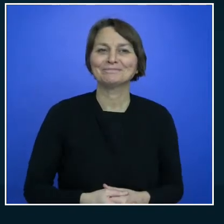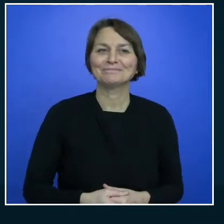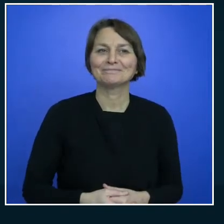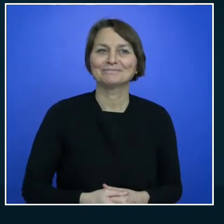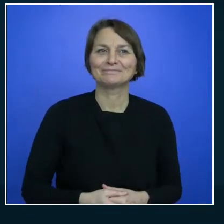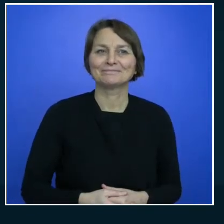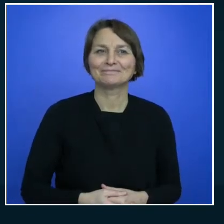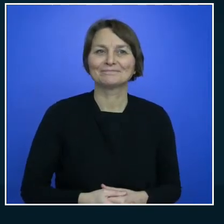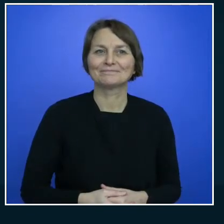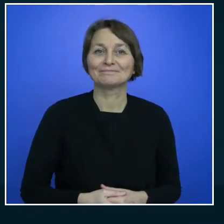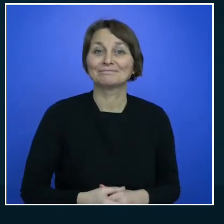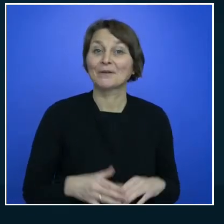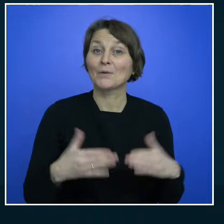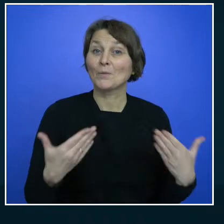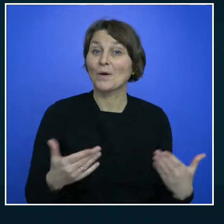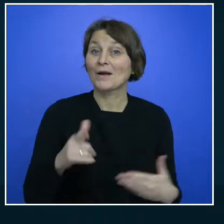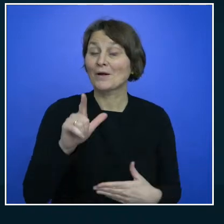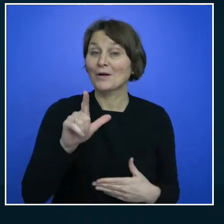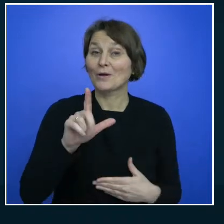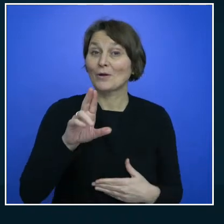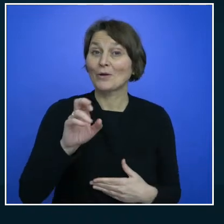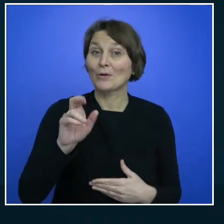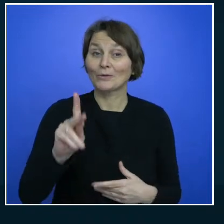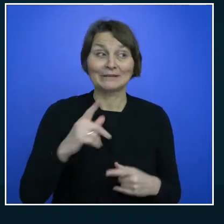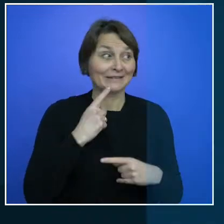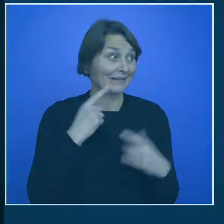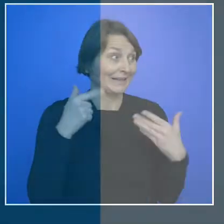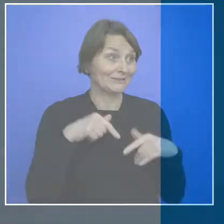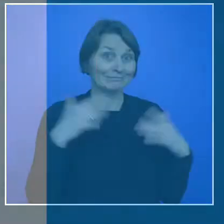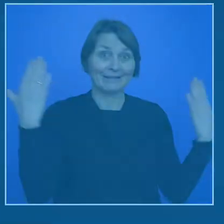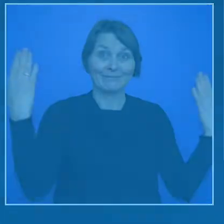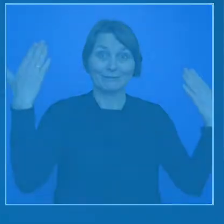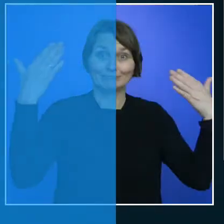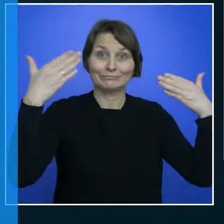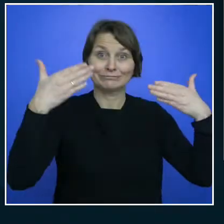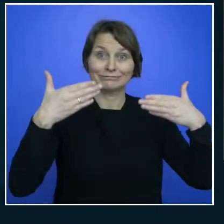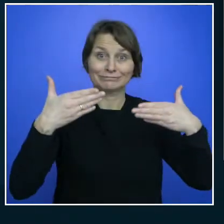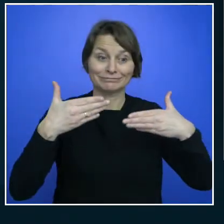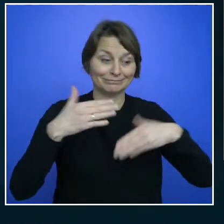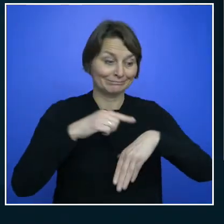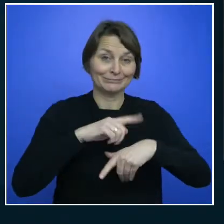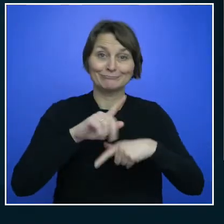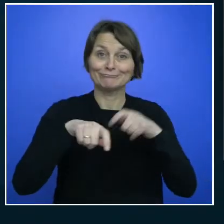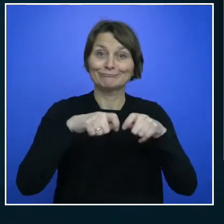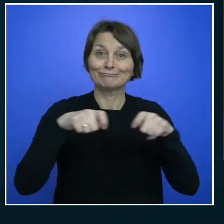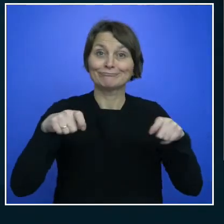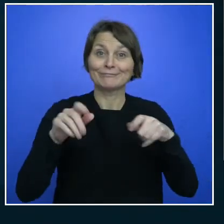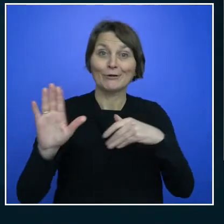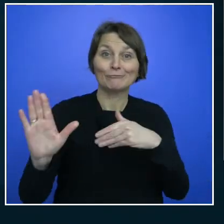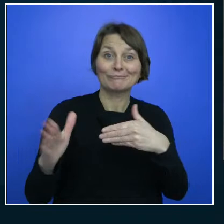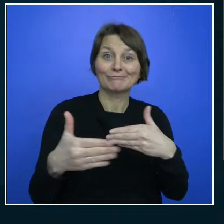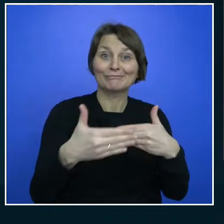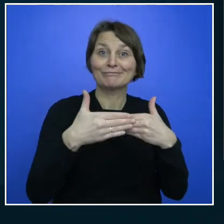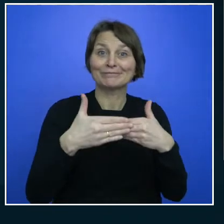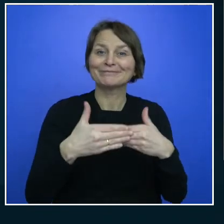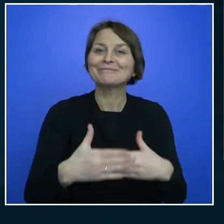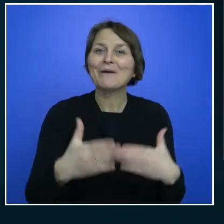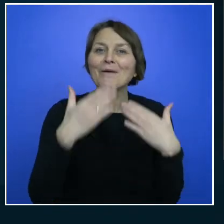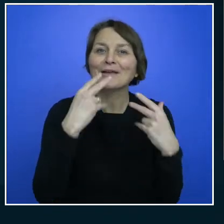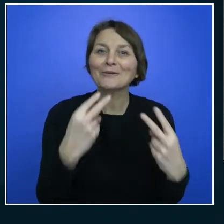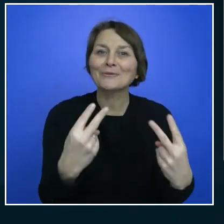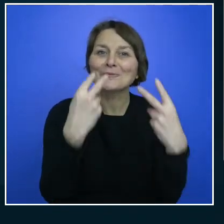Well, then this is already the end of the evening. Unfortunately, yes. Yeah. So thanks for watching,